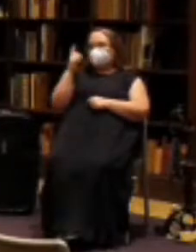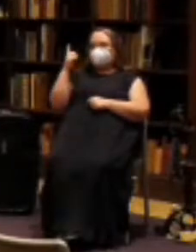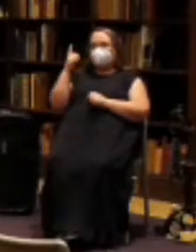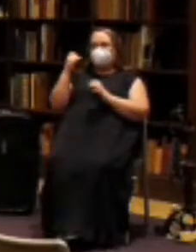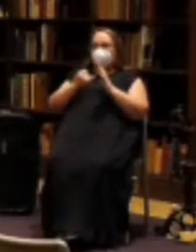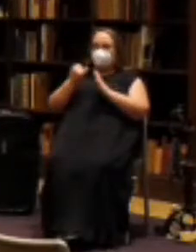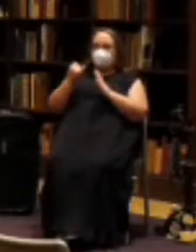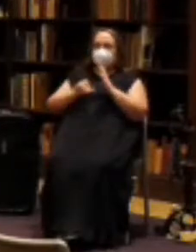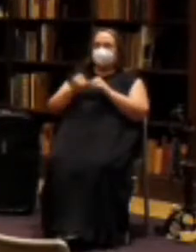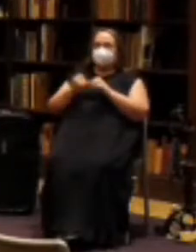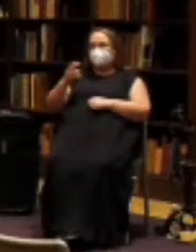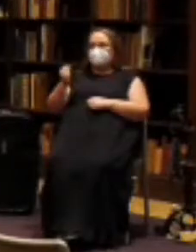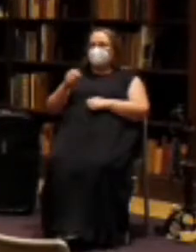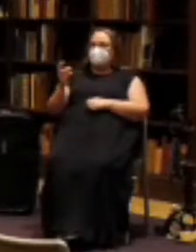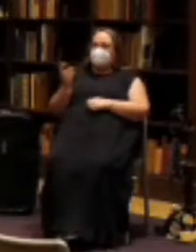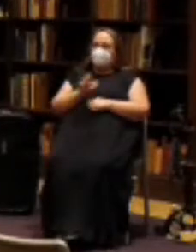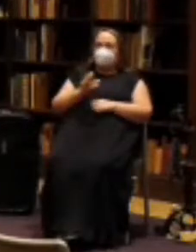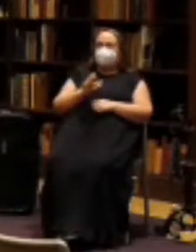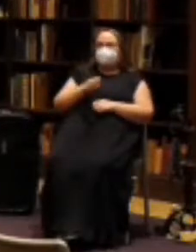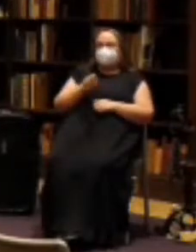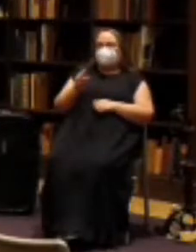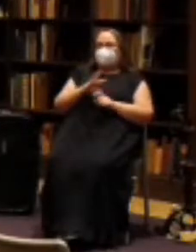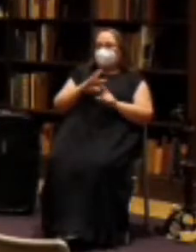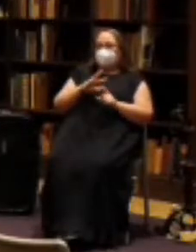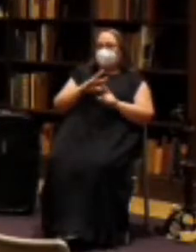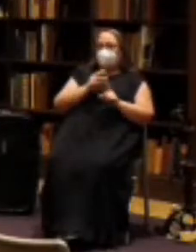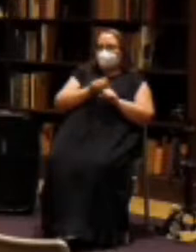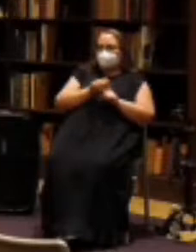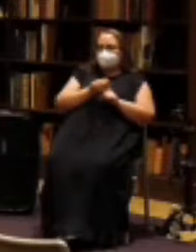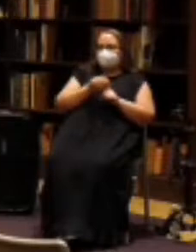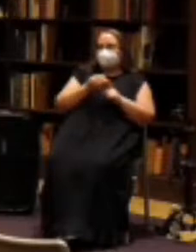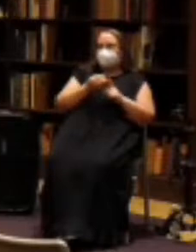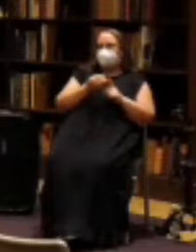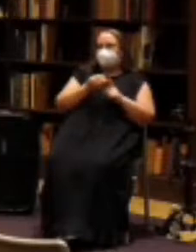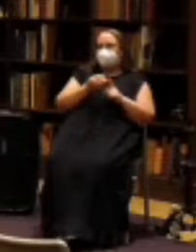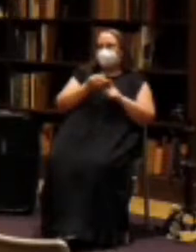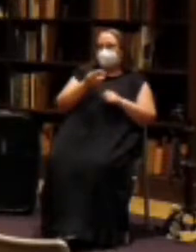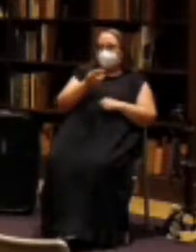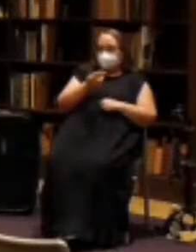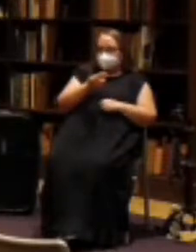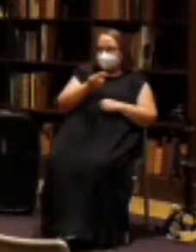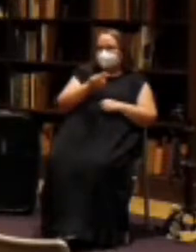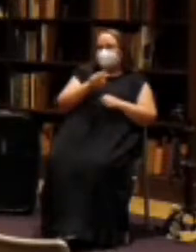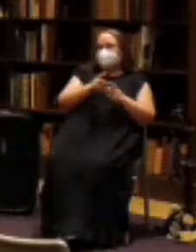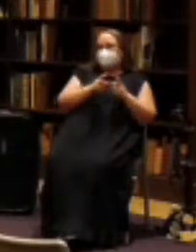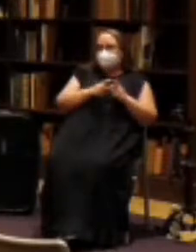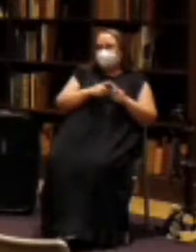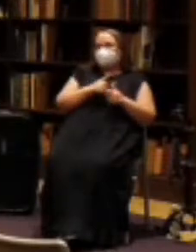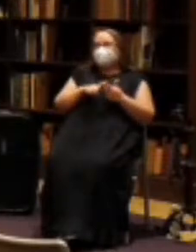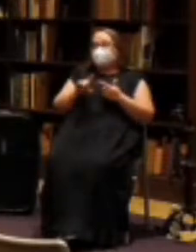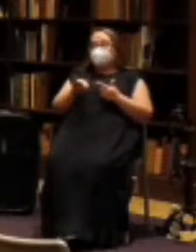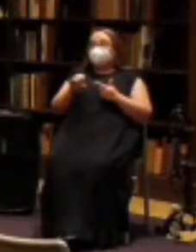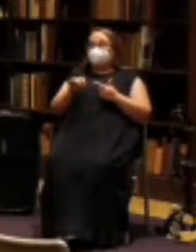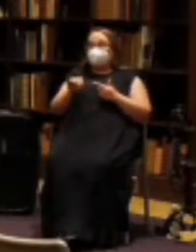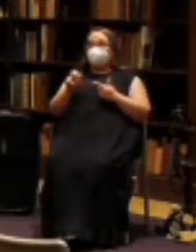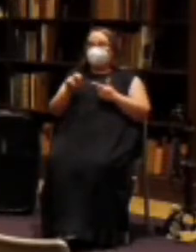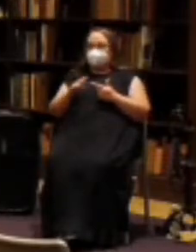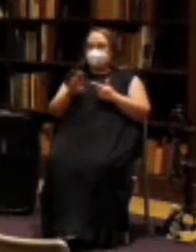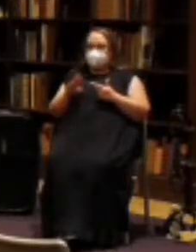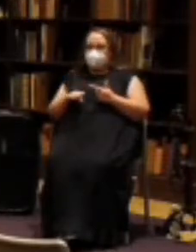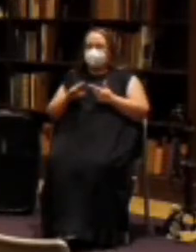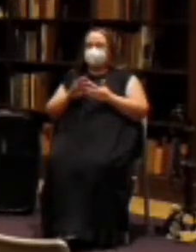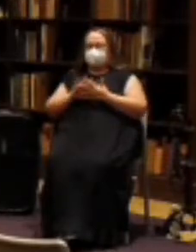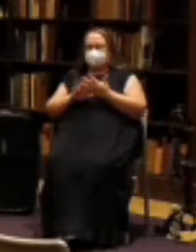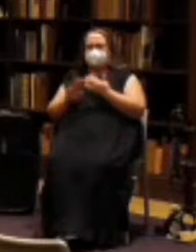arts history. So the West Baltimore Cultural Heritage District, the Black Arts District, the Lucille Clifton House, right? All doing great